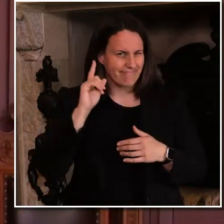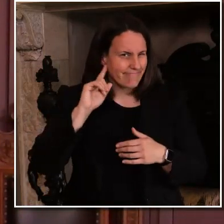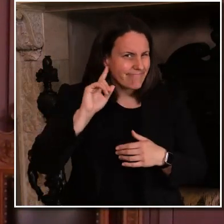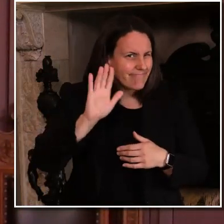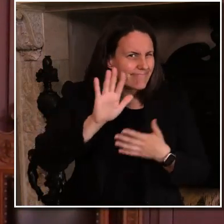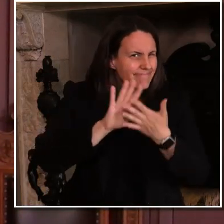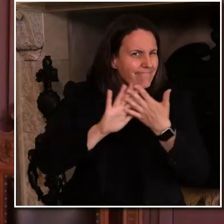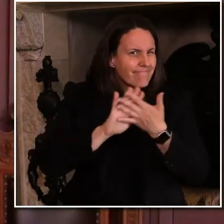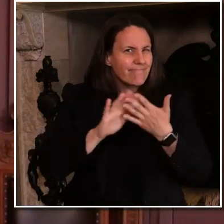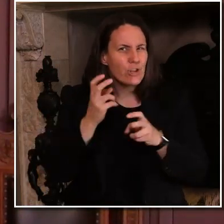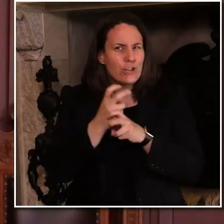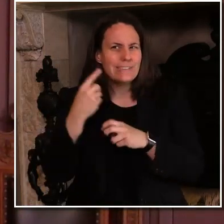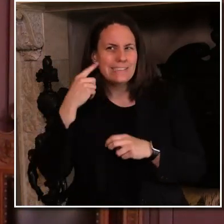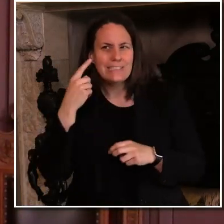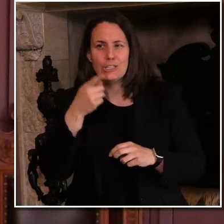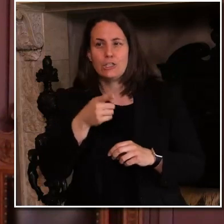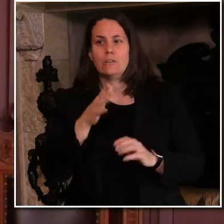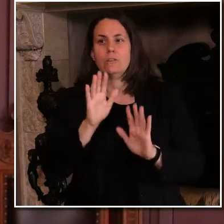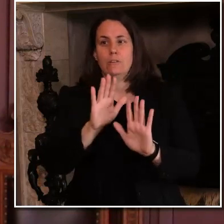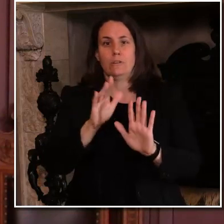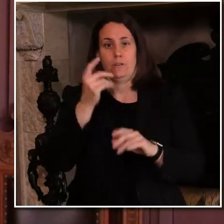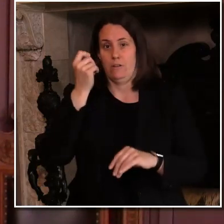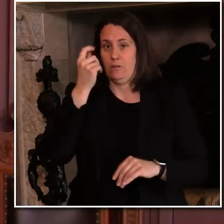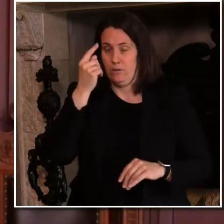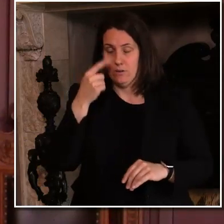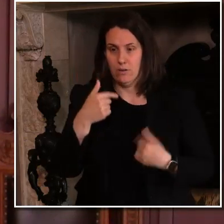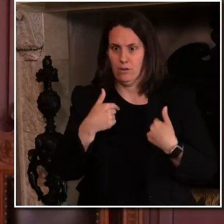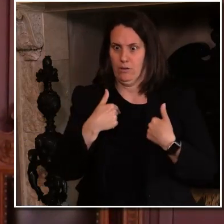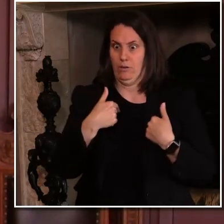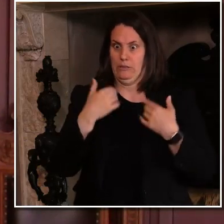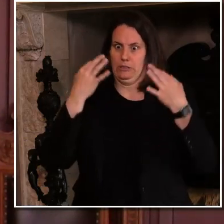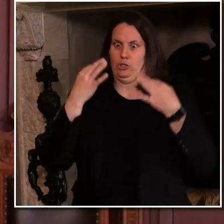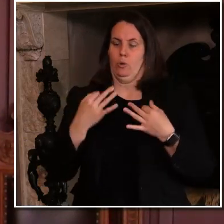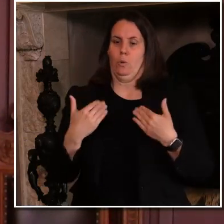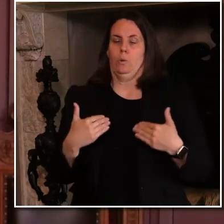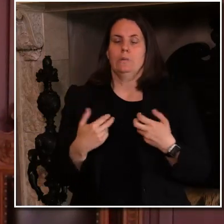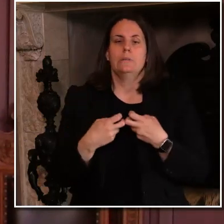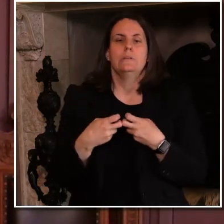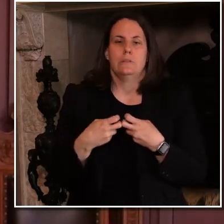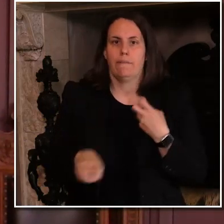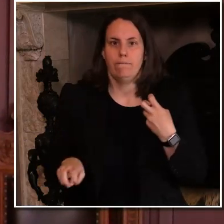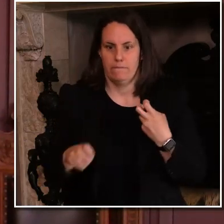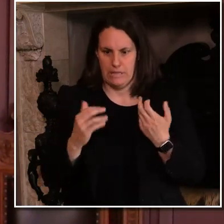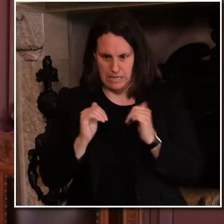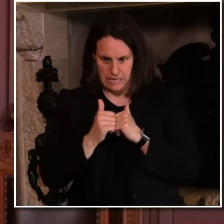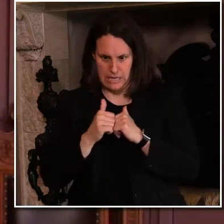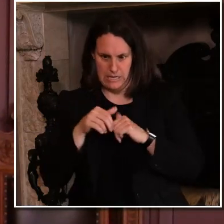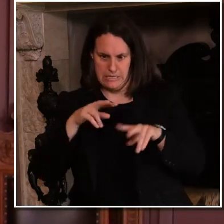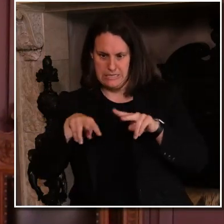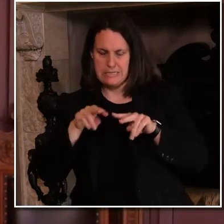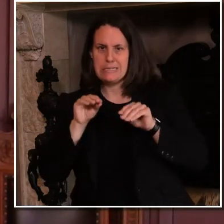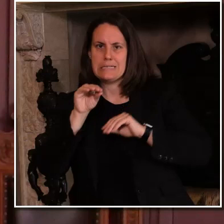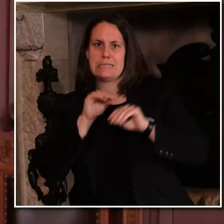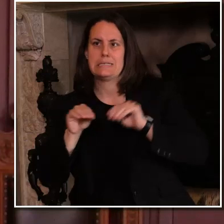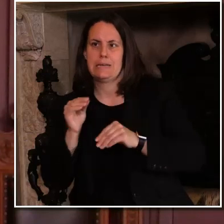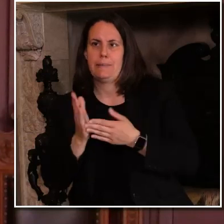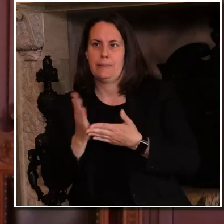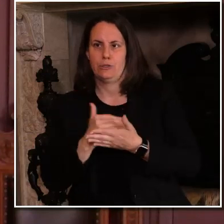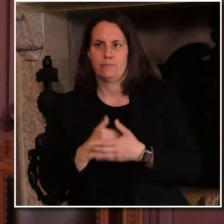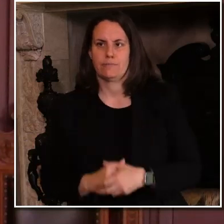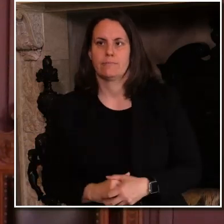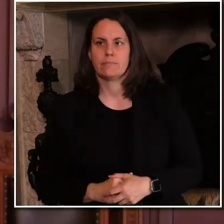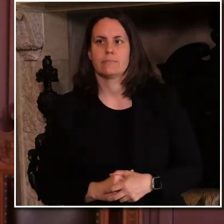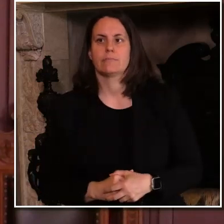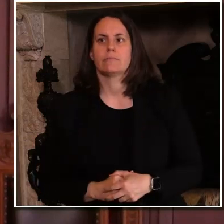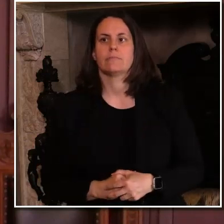be difficult. Certainly, we're hopeful that the federal government will help us along with that, and